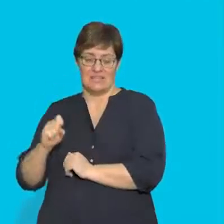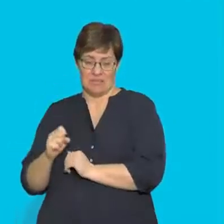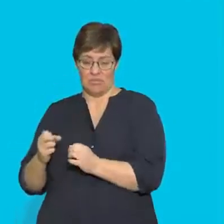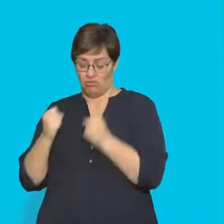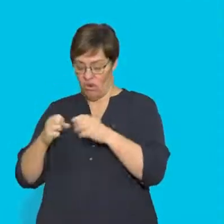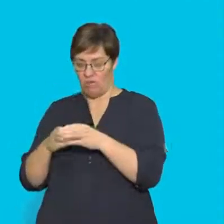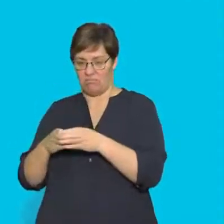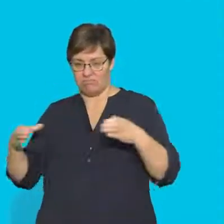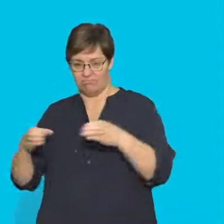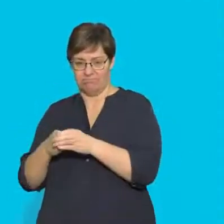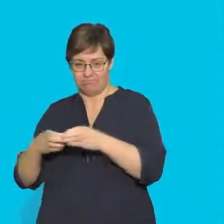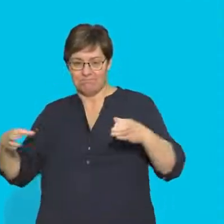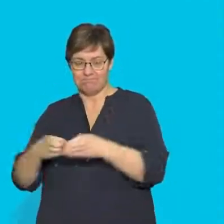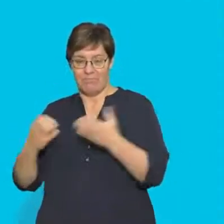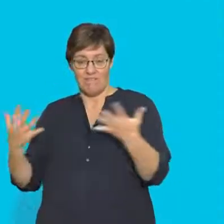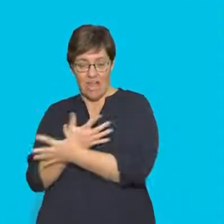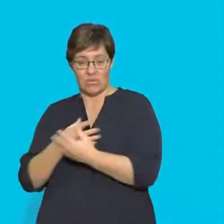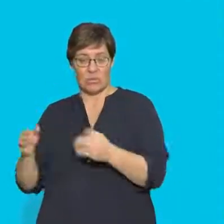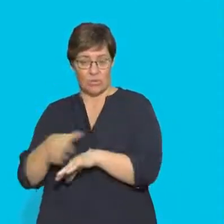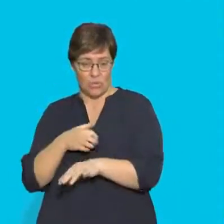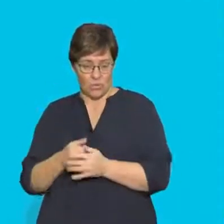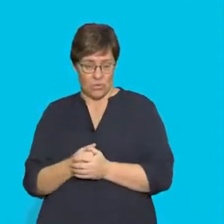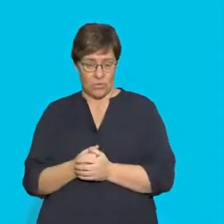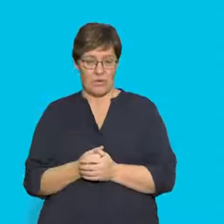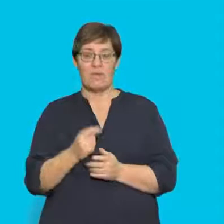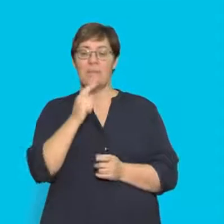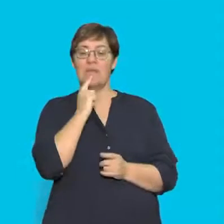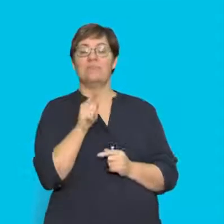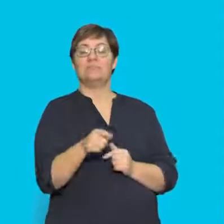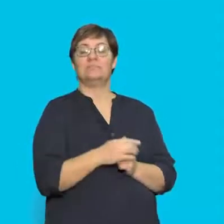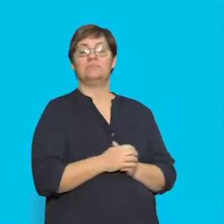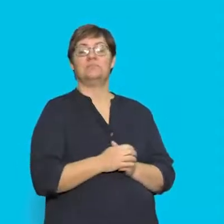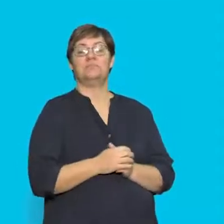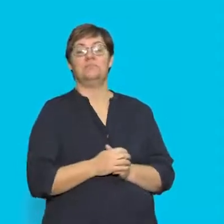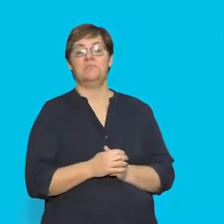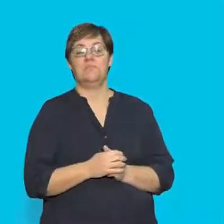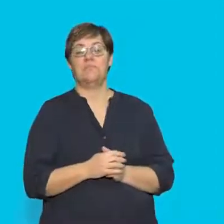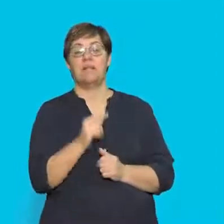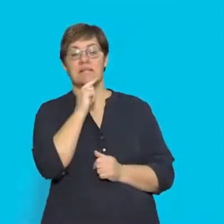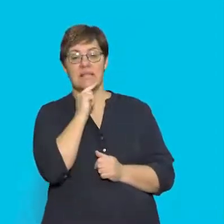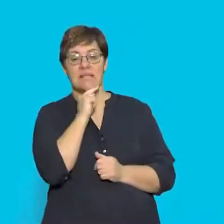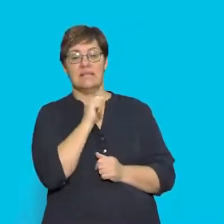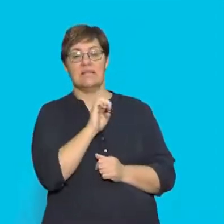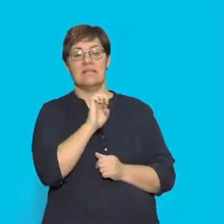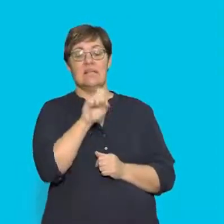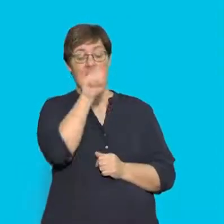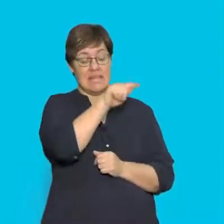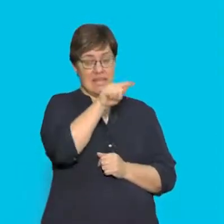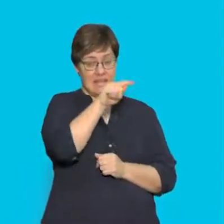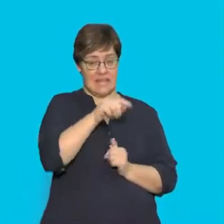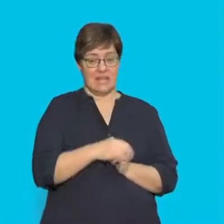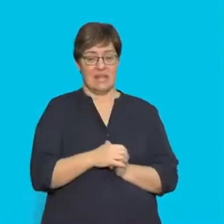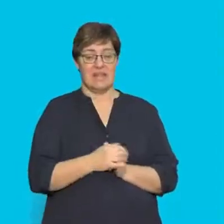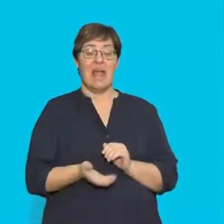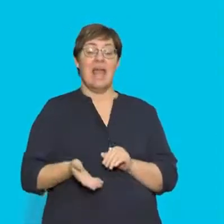the equation. So I'm going to break it apart just for the moment. And I'm going to say, it's telling me that the